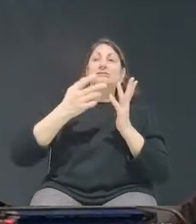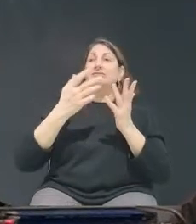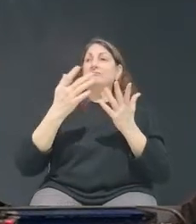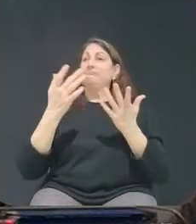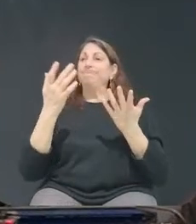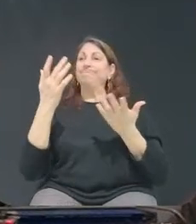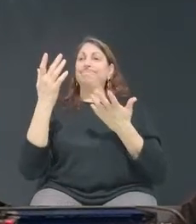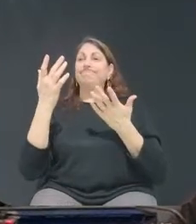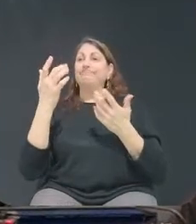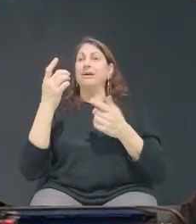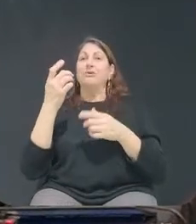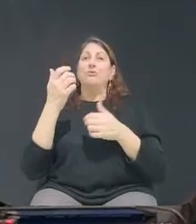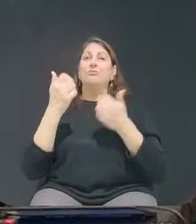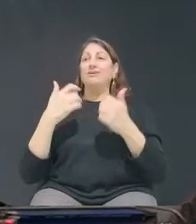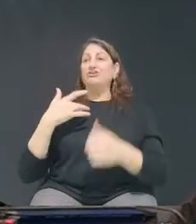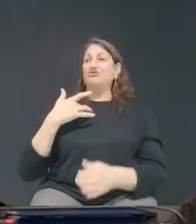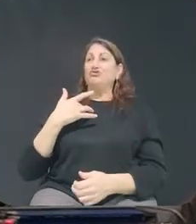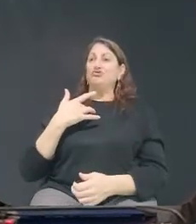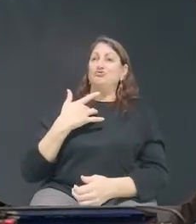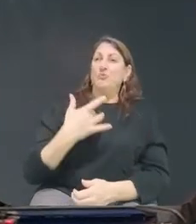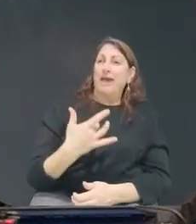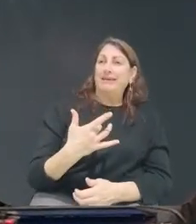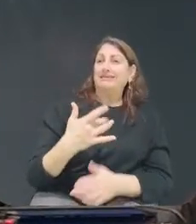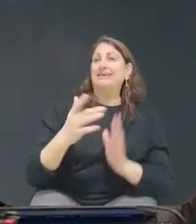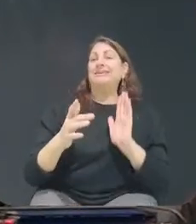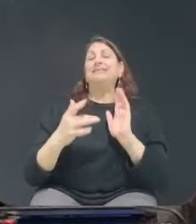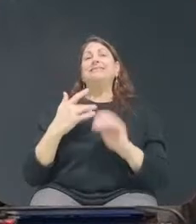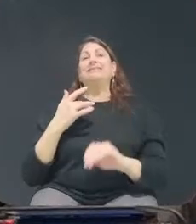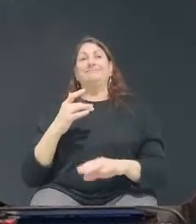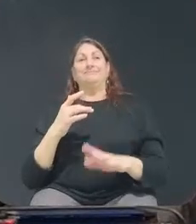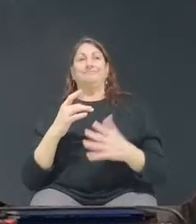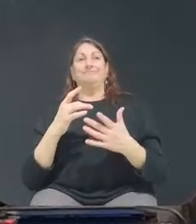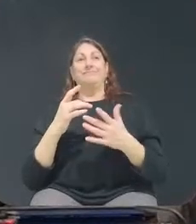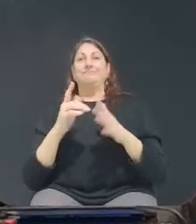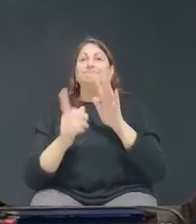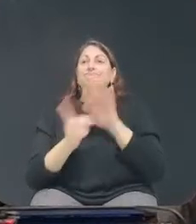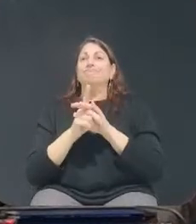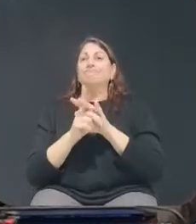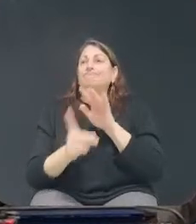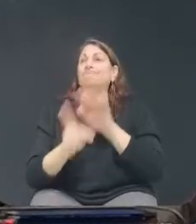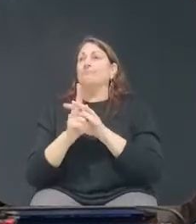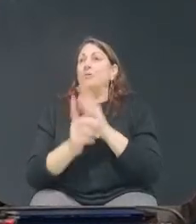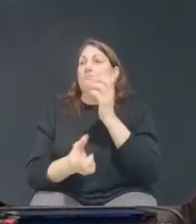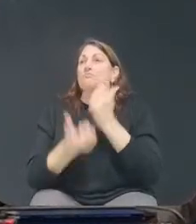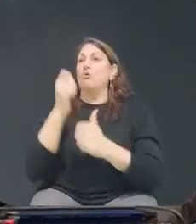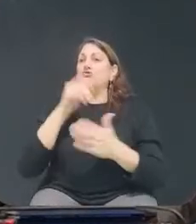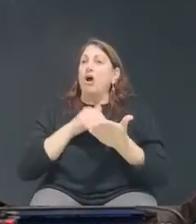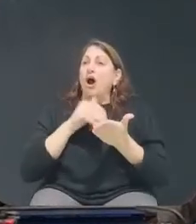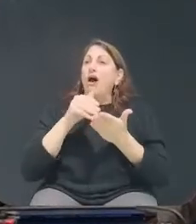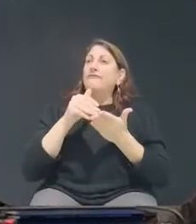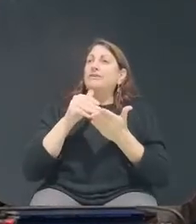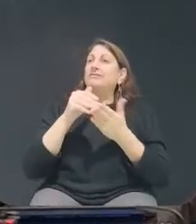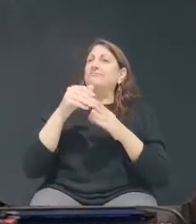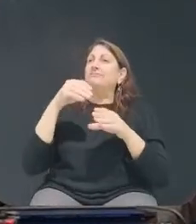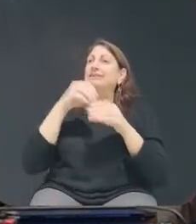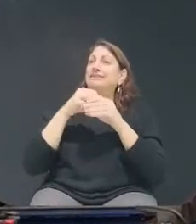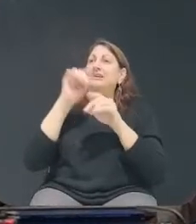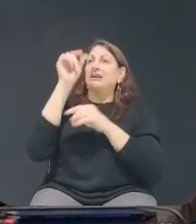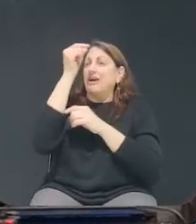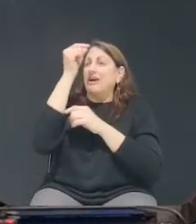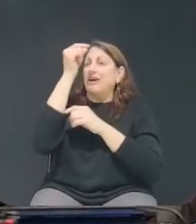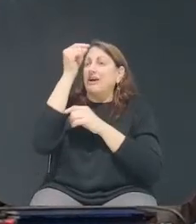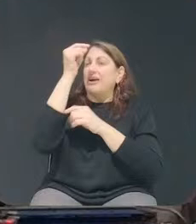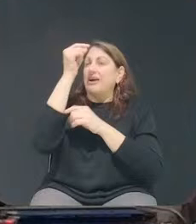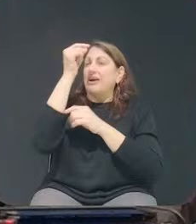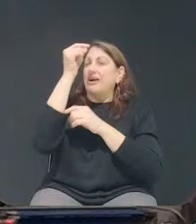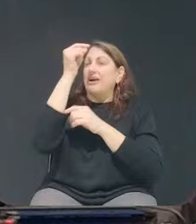most productively or most consistently about the issue? Or has it just, and in many cases, it can be a